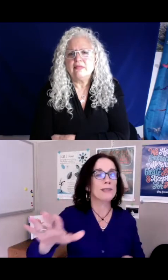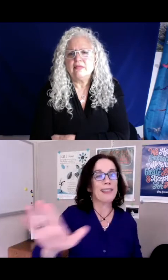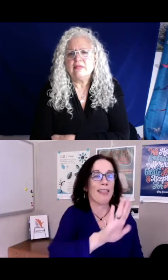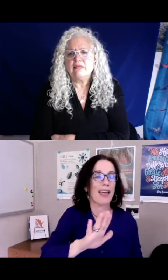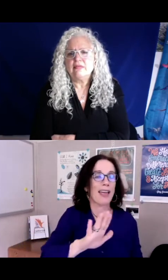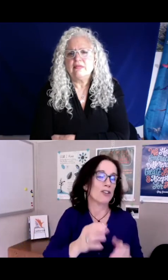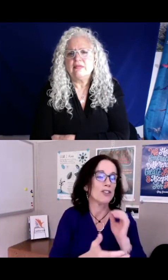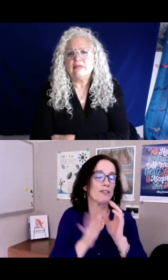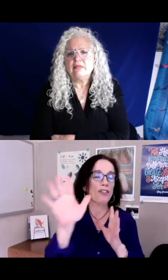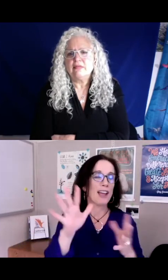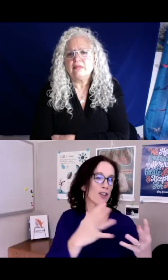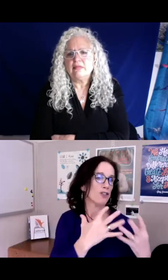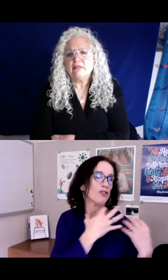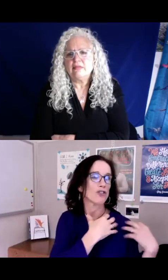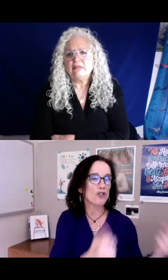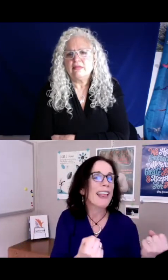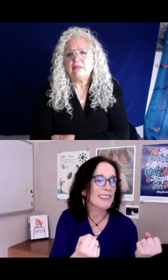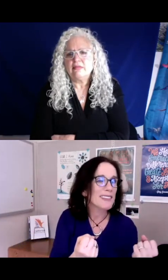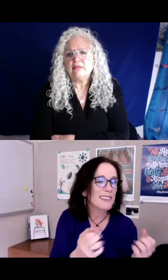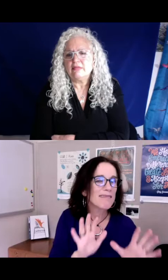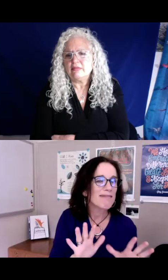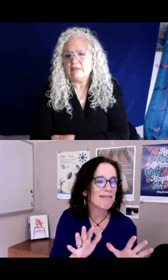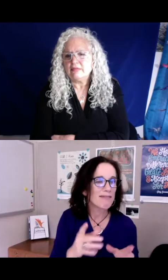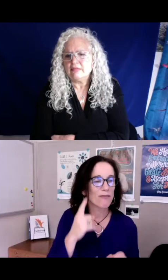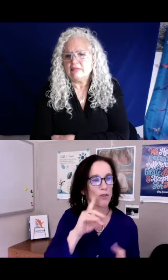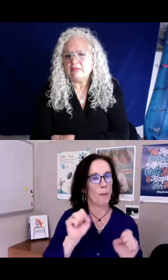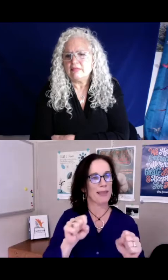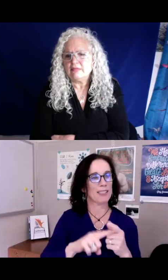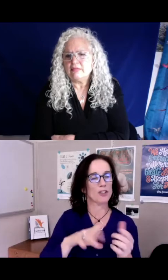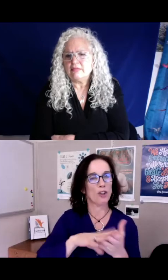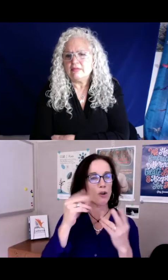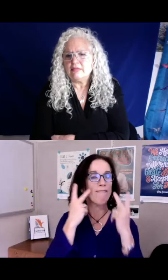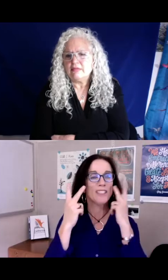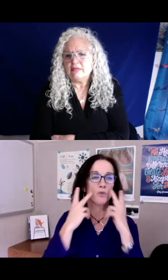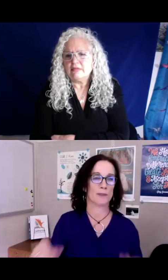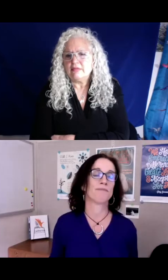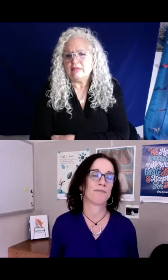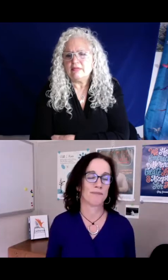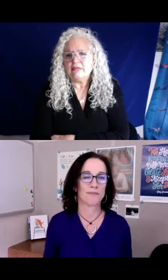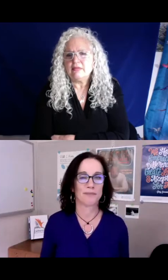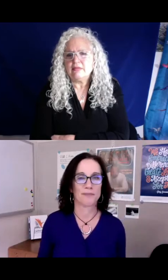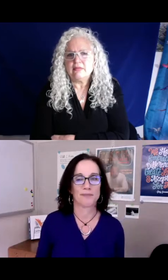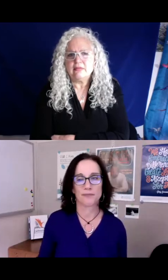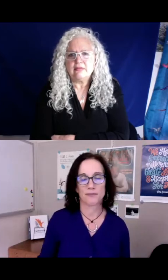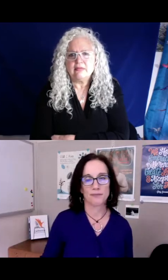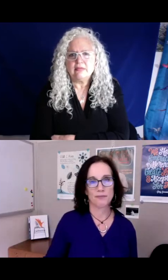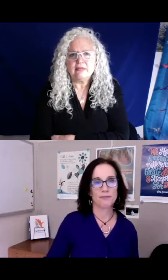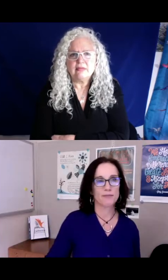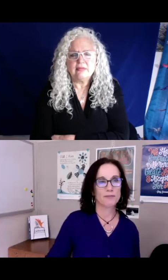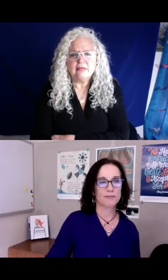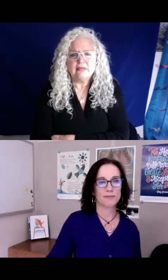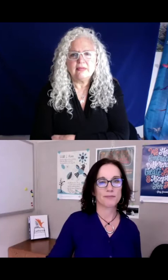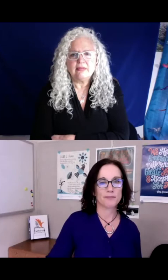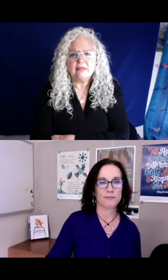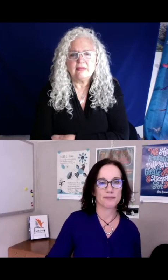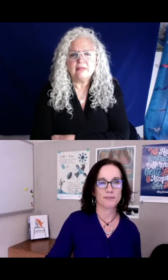So the point is that it ignores their strengths for their ability to learn visually.